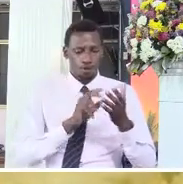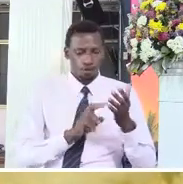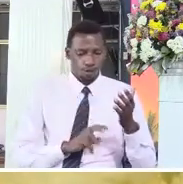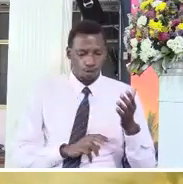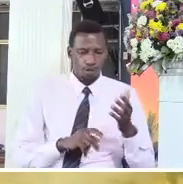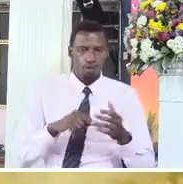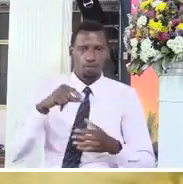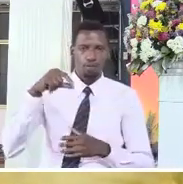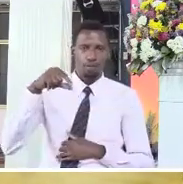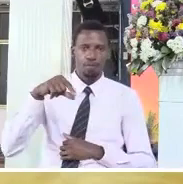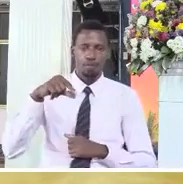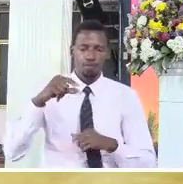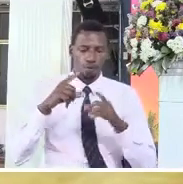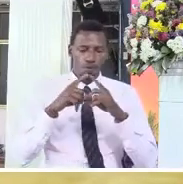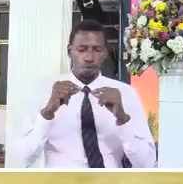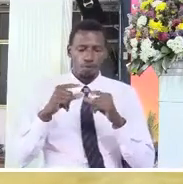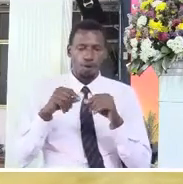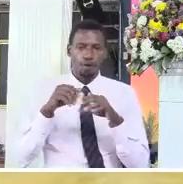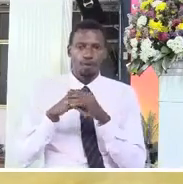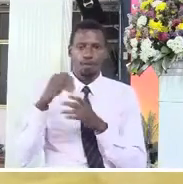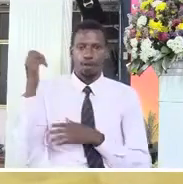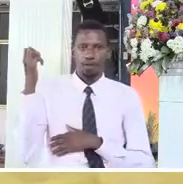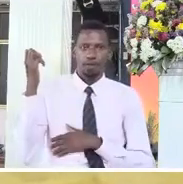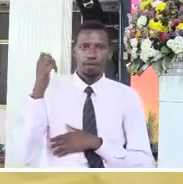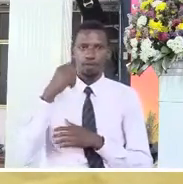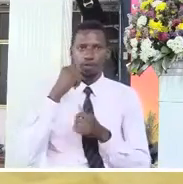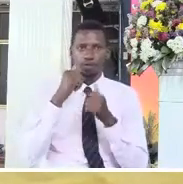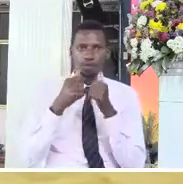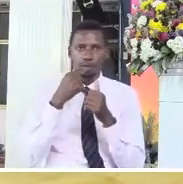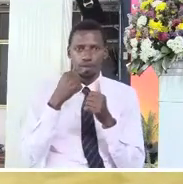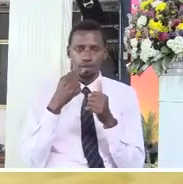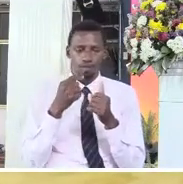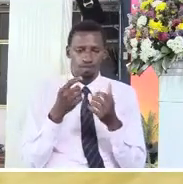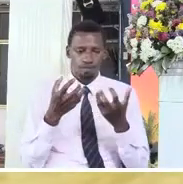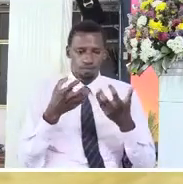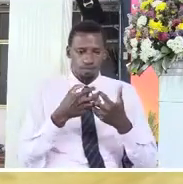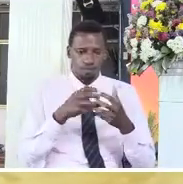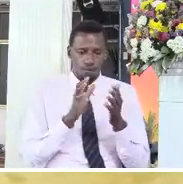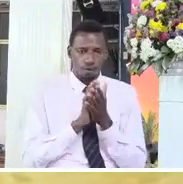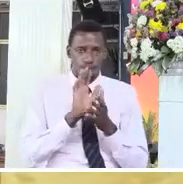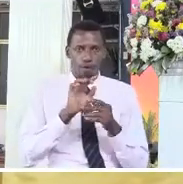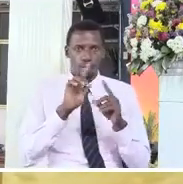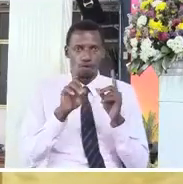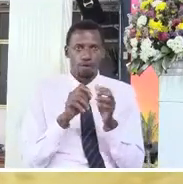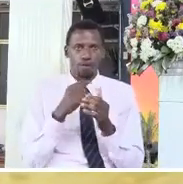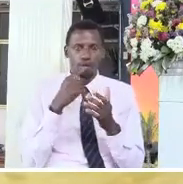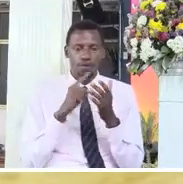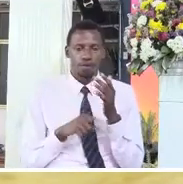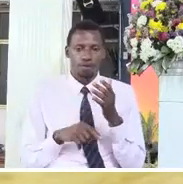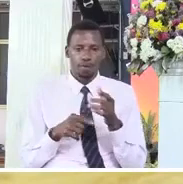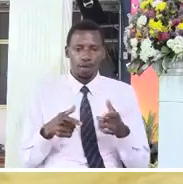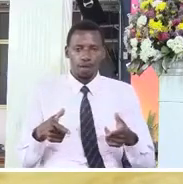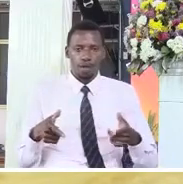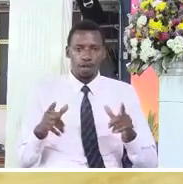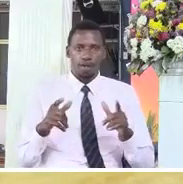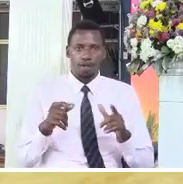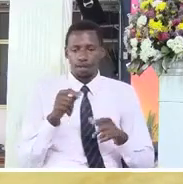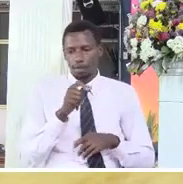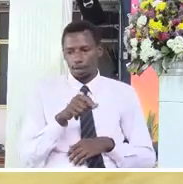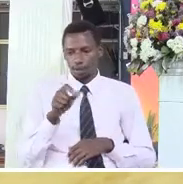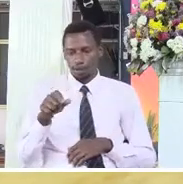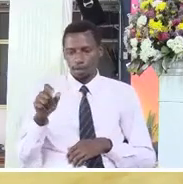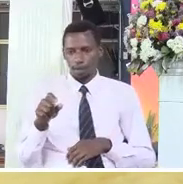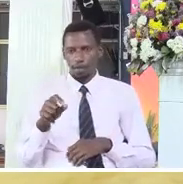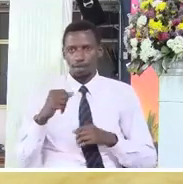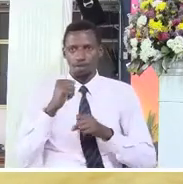read the quote in evangelism that goes in line with that question. that let every worker in the Master's Vineyard study, plan,